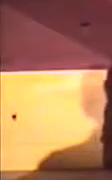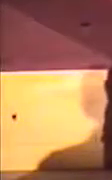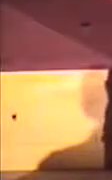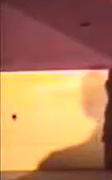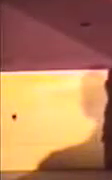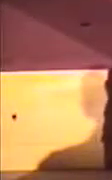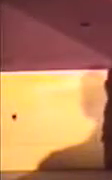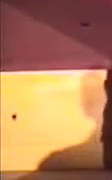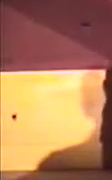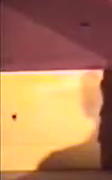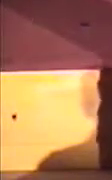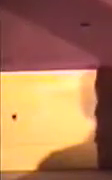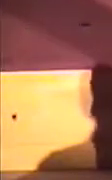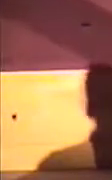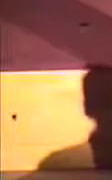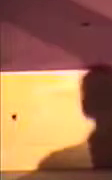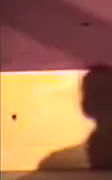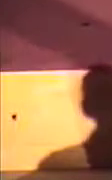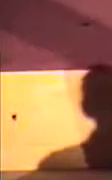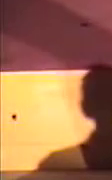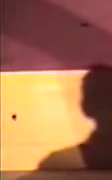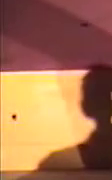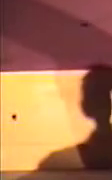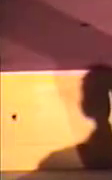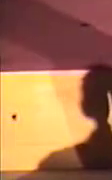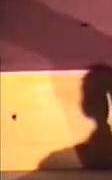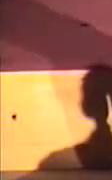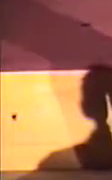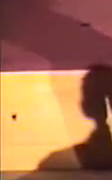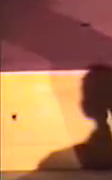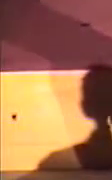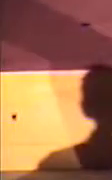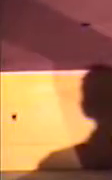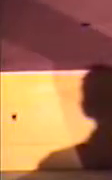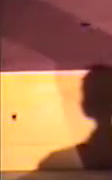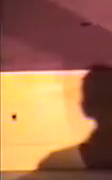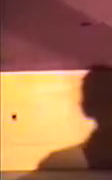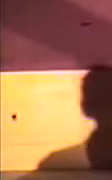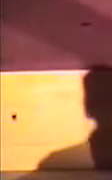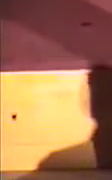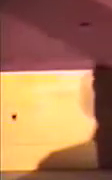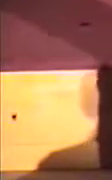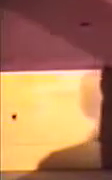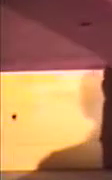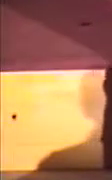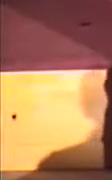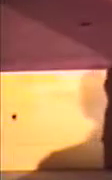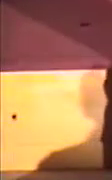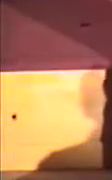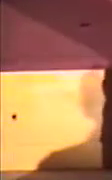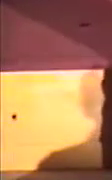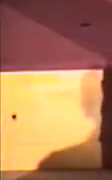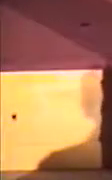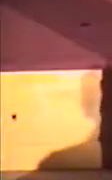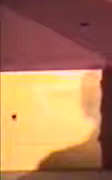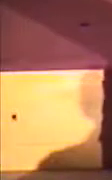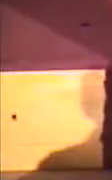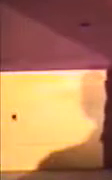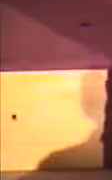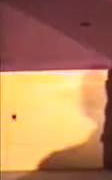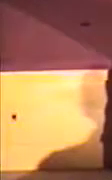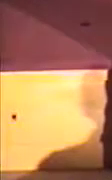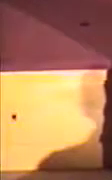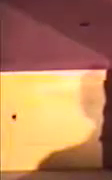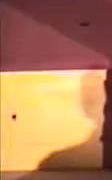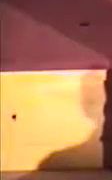faith and your trust in the name of Jesus, be baptized for the remission of your sins, that you may receive the gift of the Holy Spirit and live your